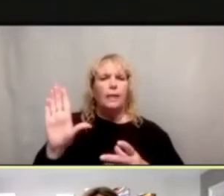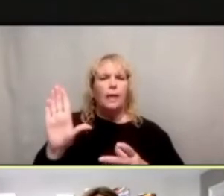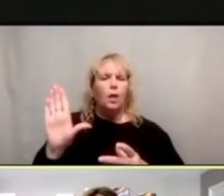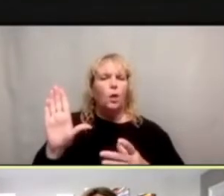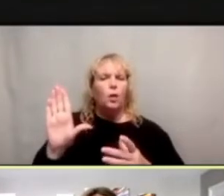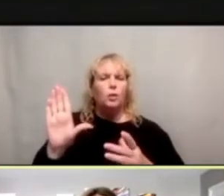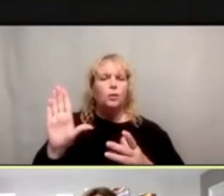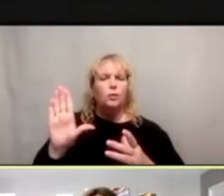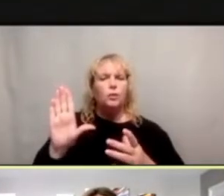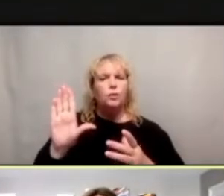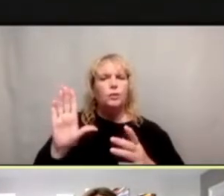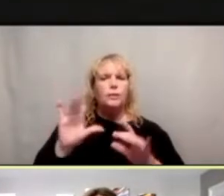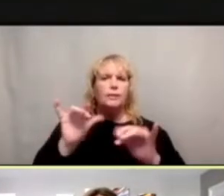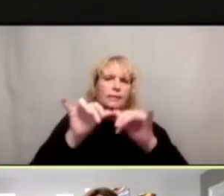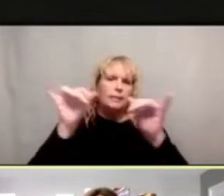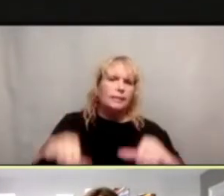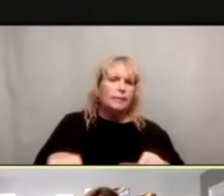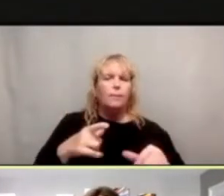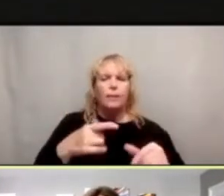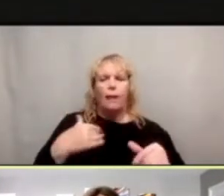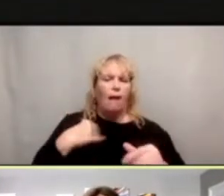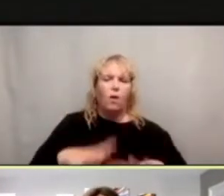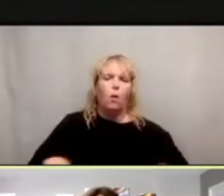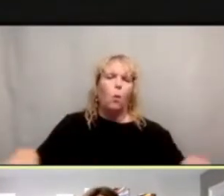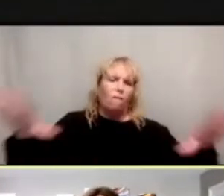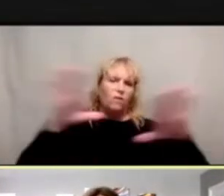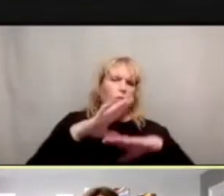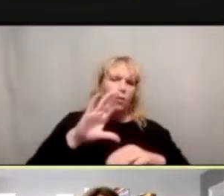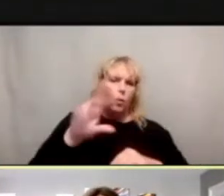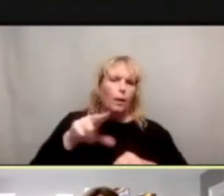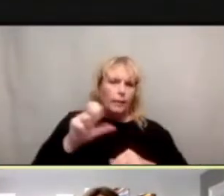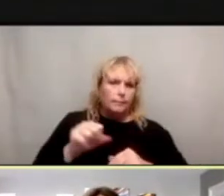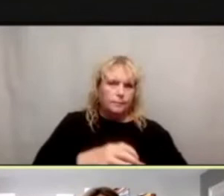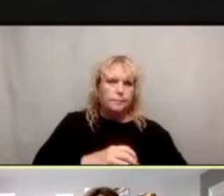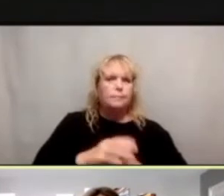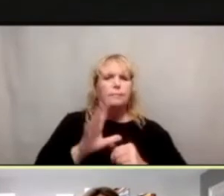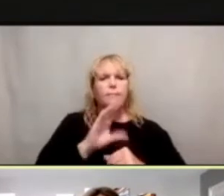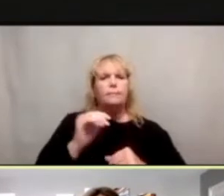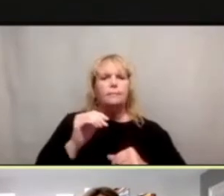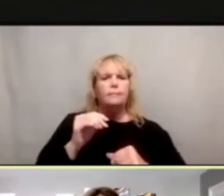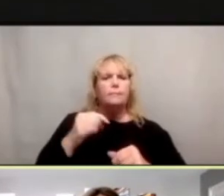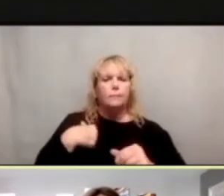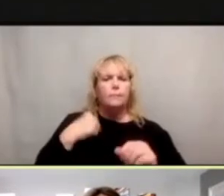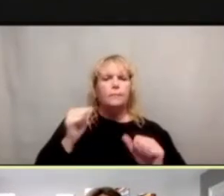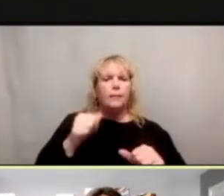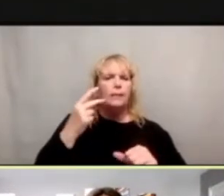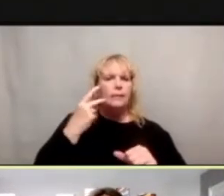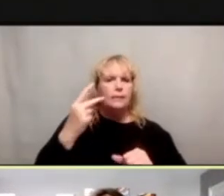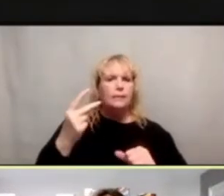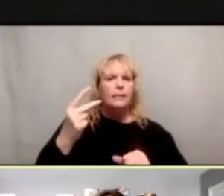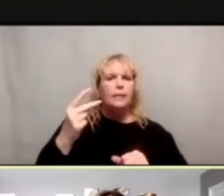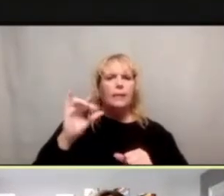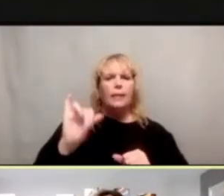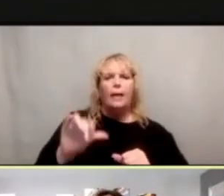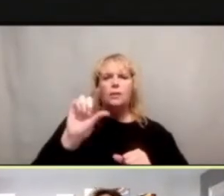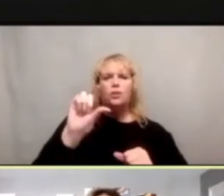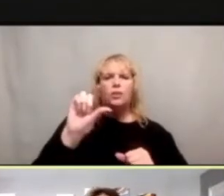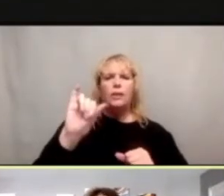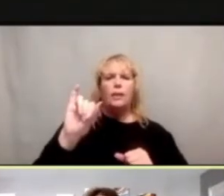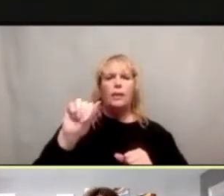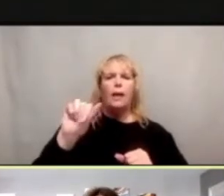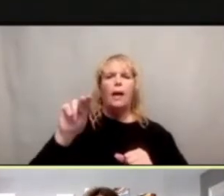risk systems across the country. And we see that their Giano study published last